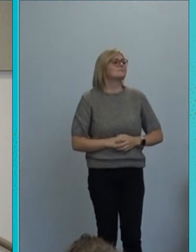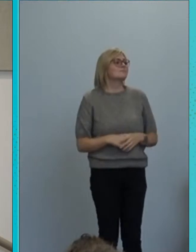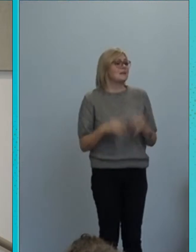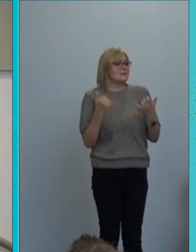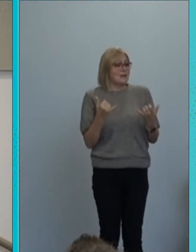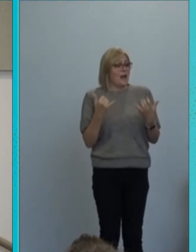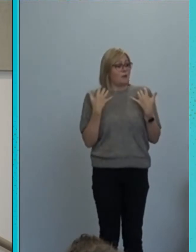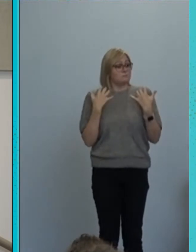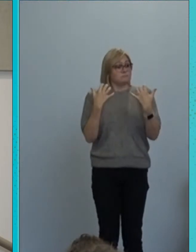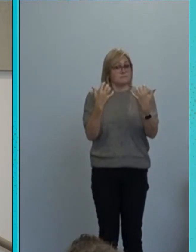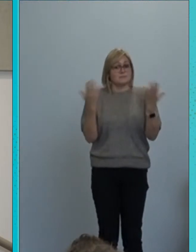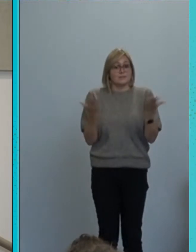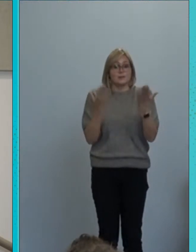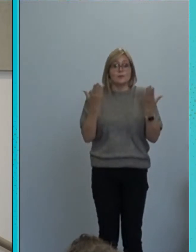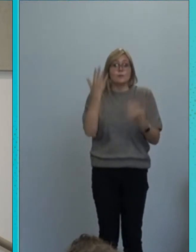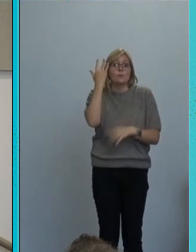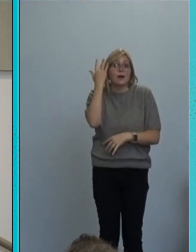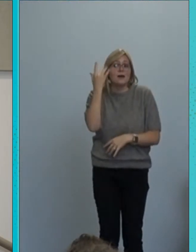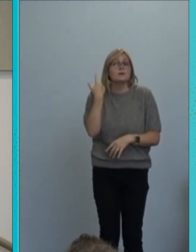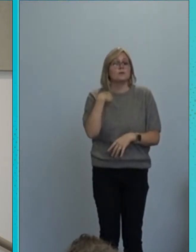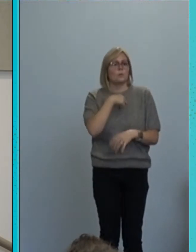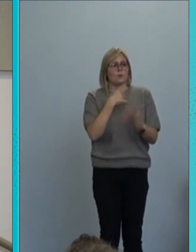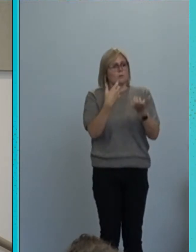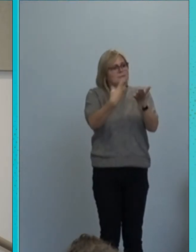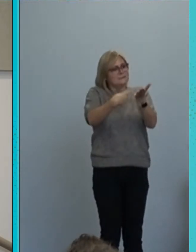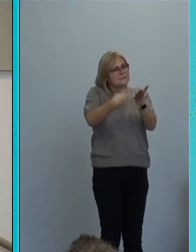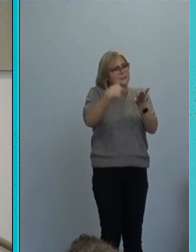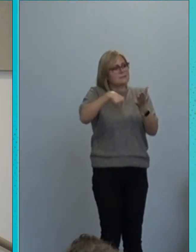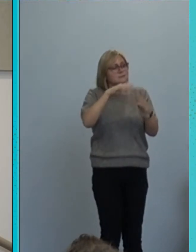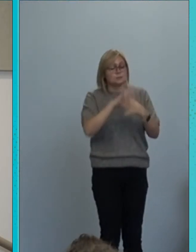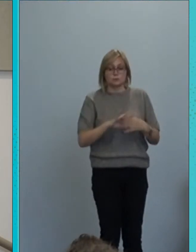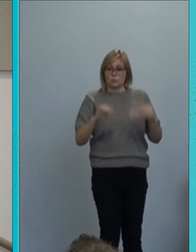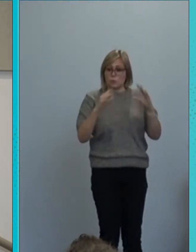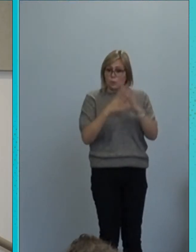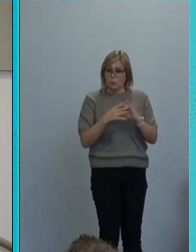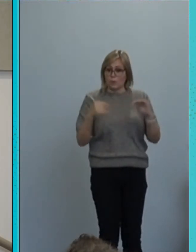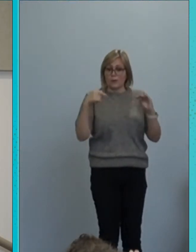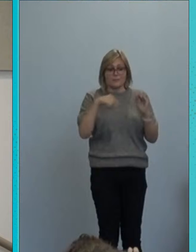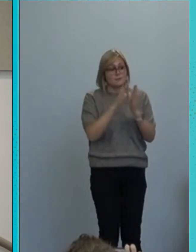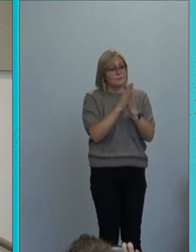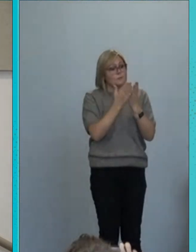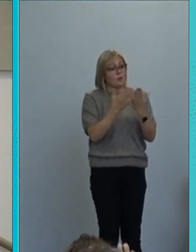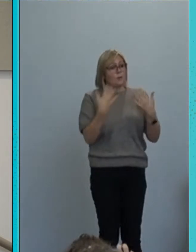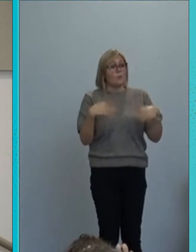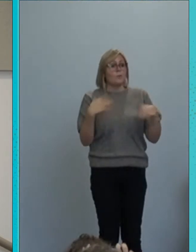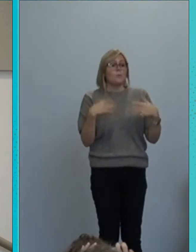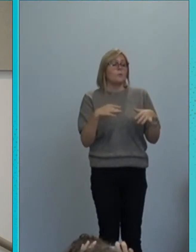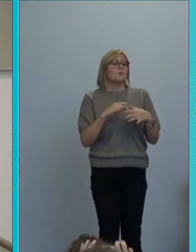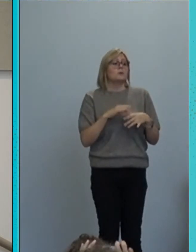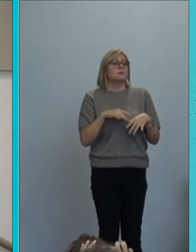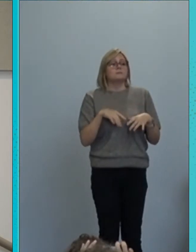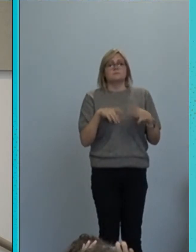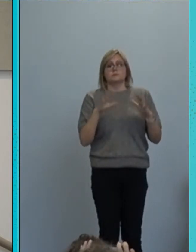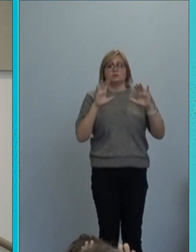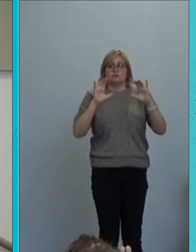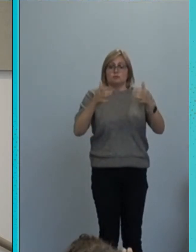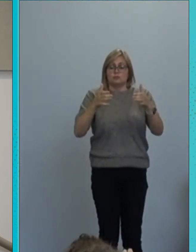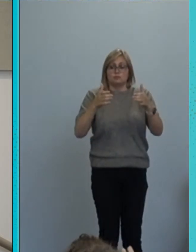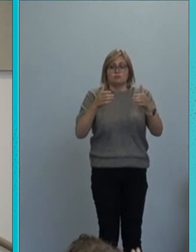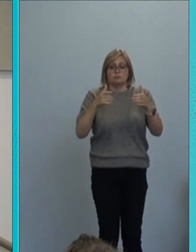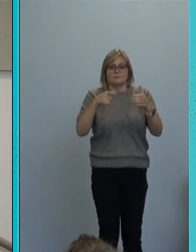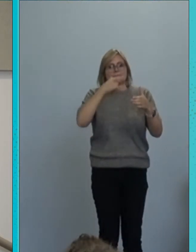gathered here to discuss this book. It's a story about a remarkable group